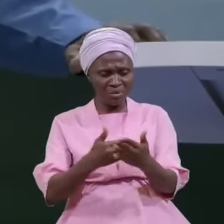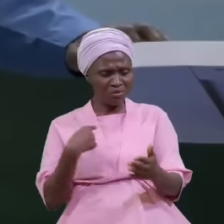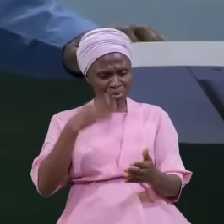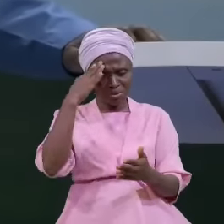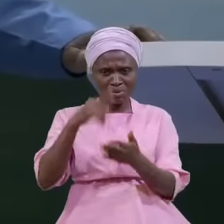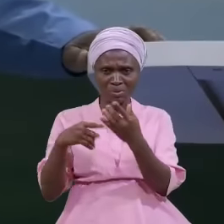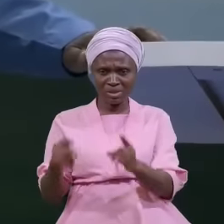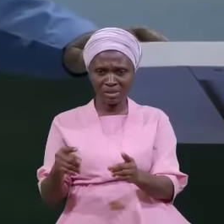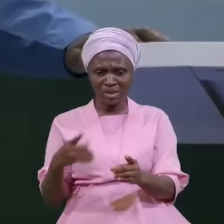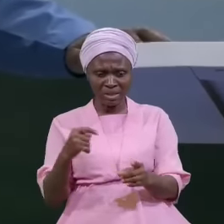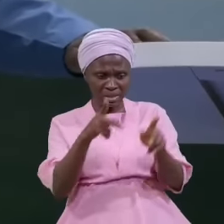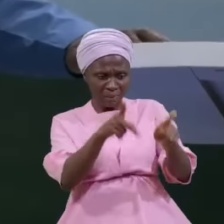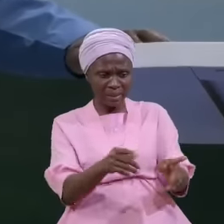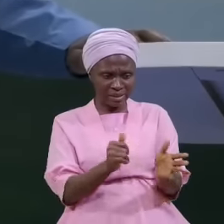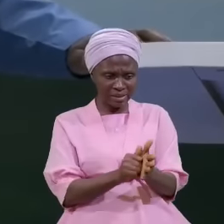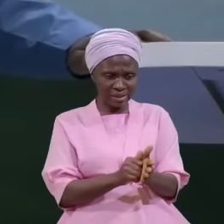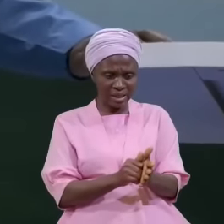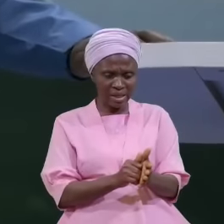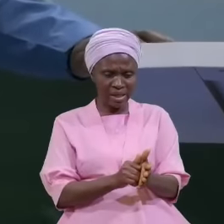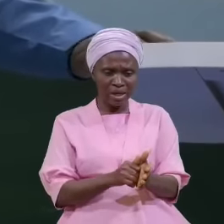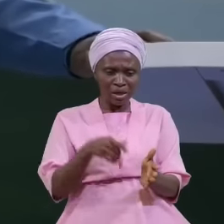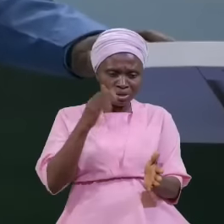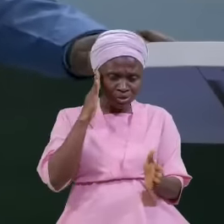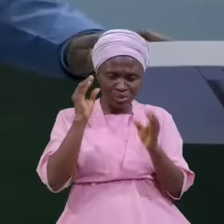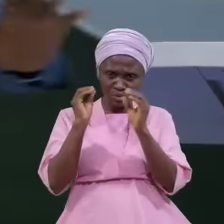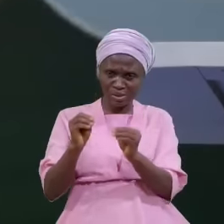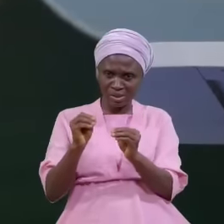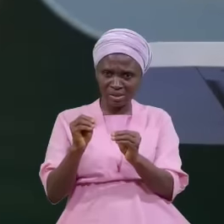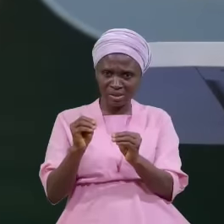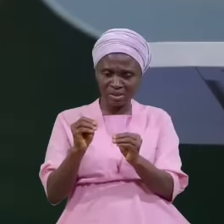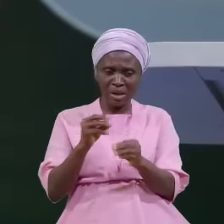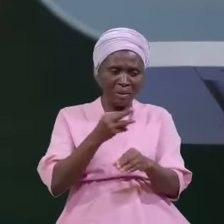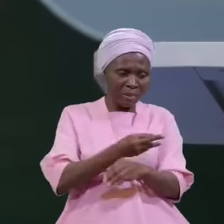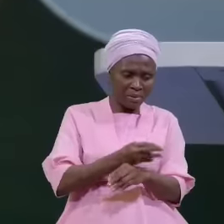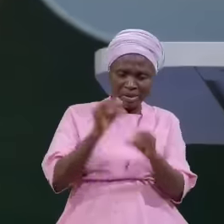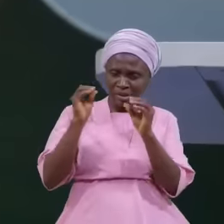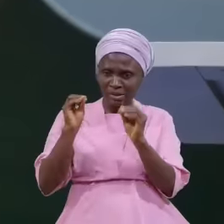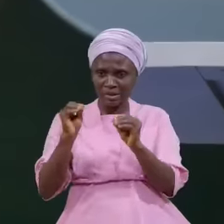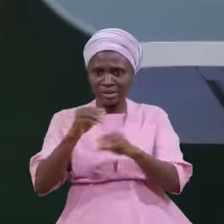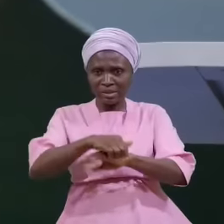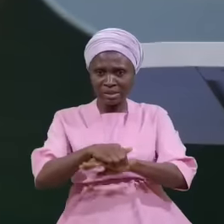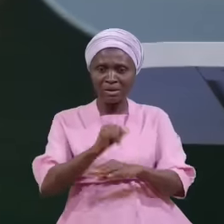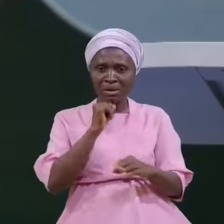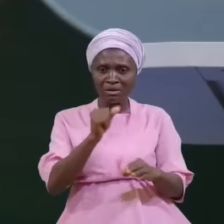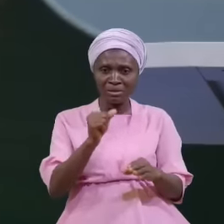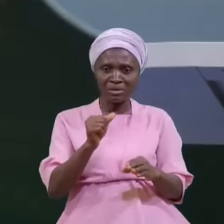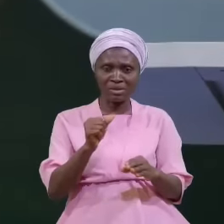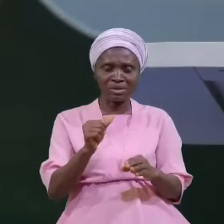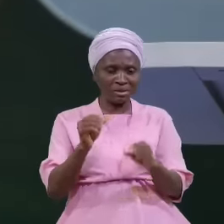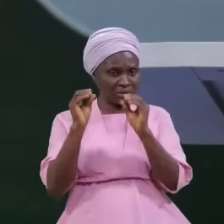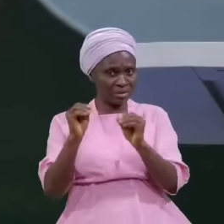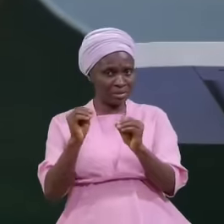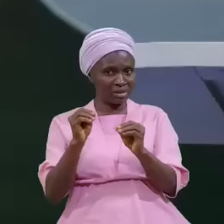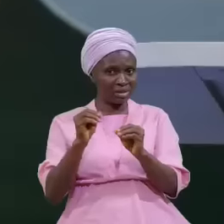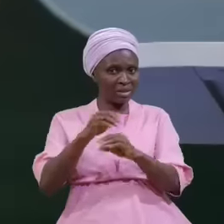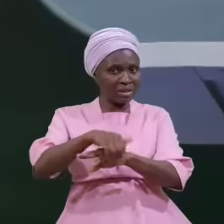supposed to teach English, supposed to teach mathematics, is not teaching English. is